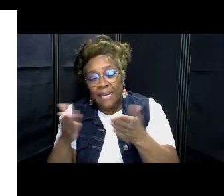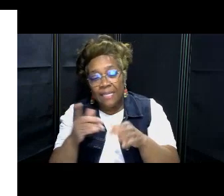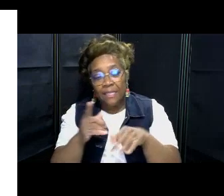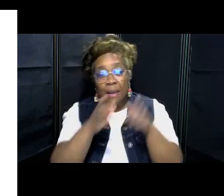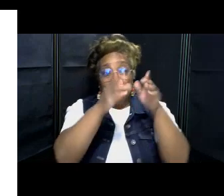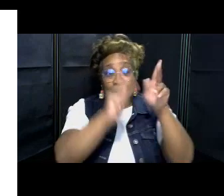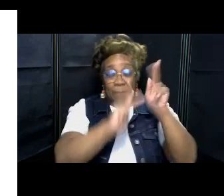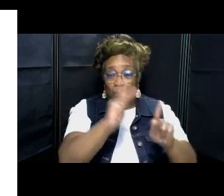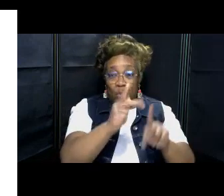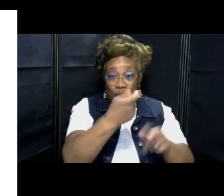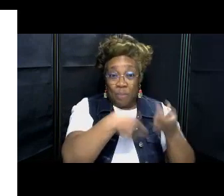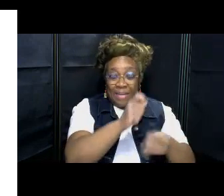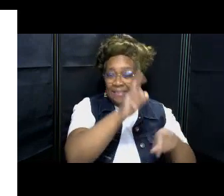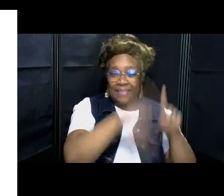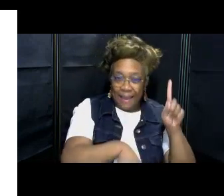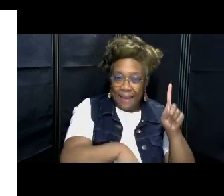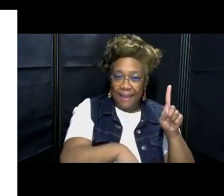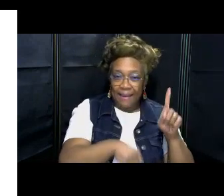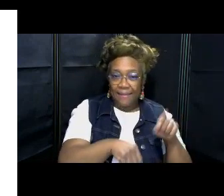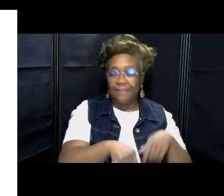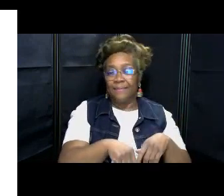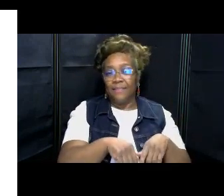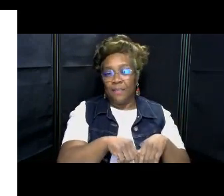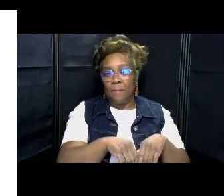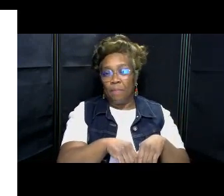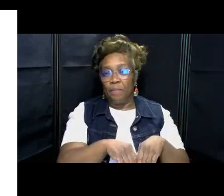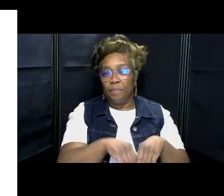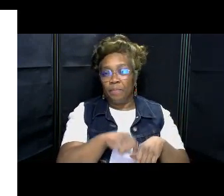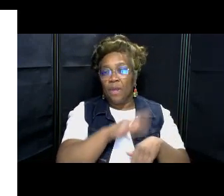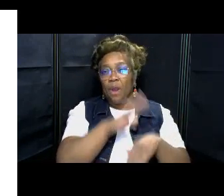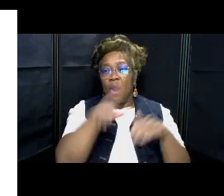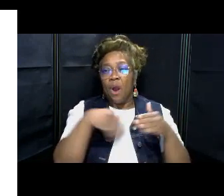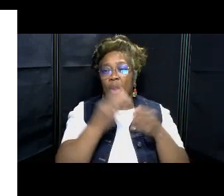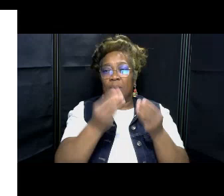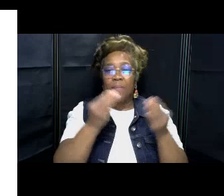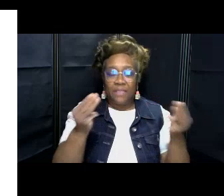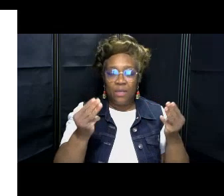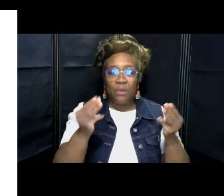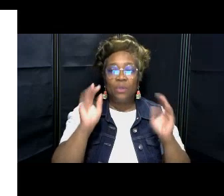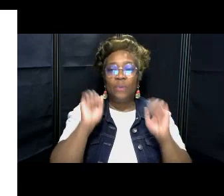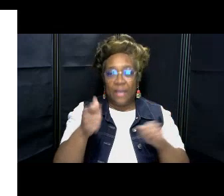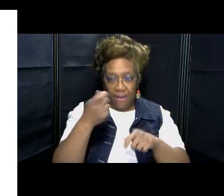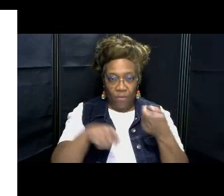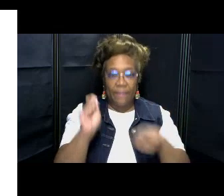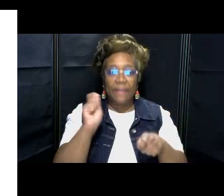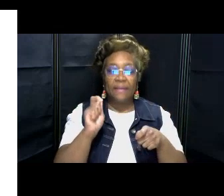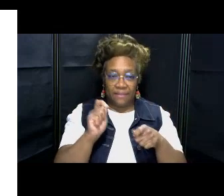you God's making. He's never going to make you again. But all that material stuff can be replaced.